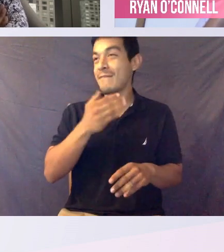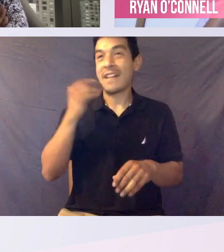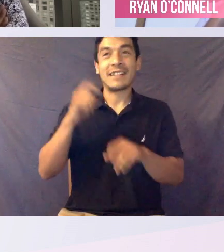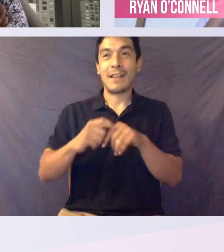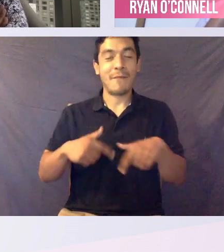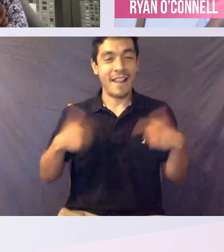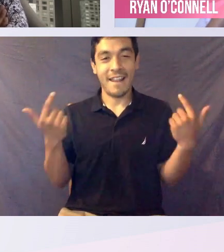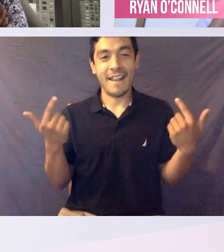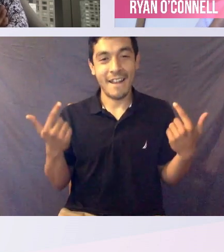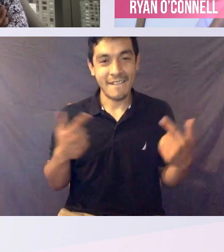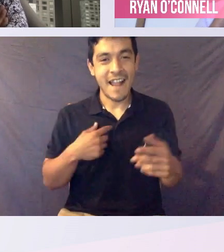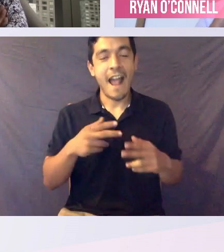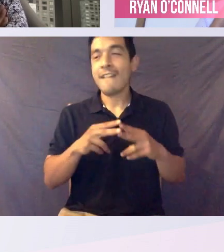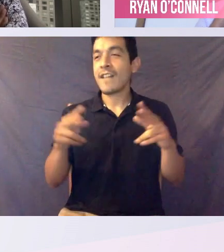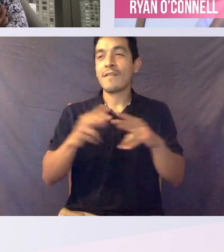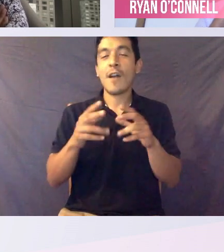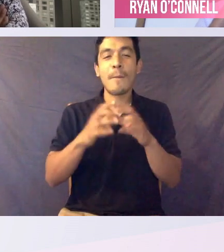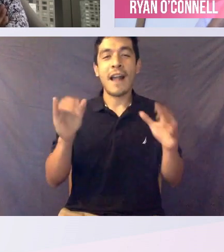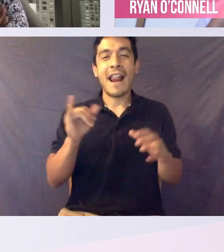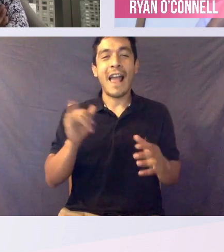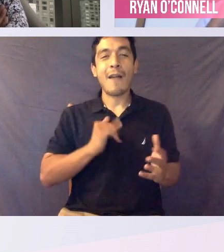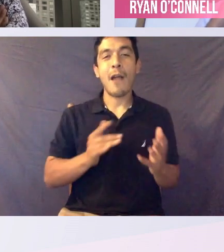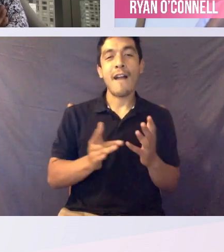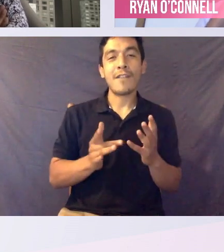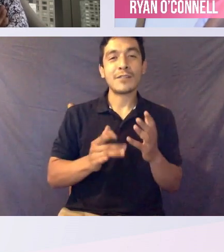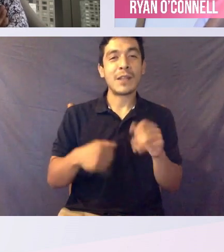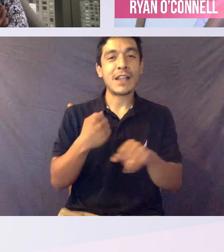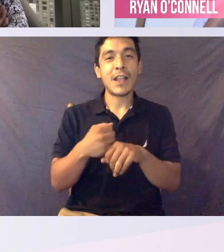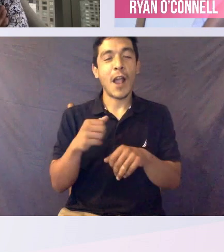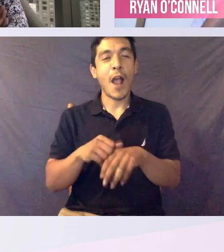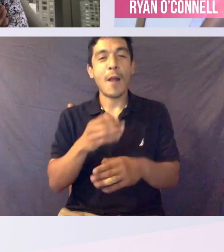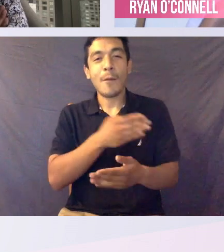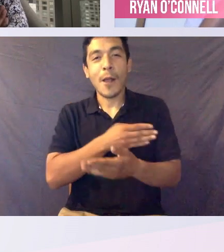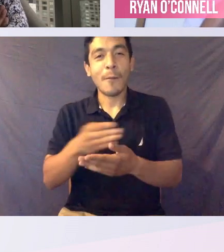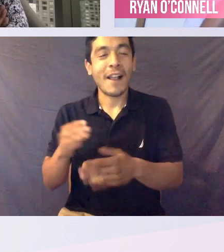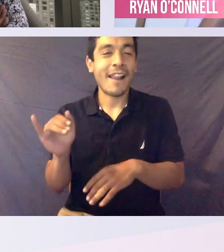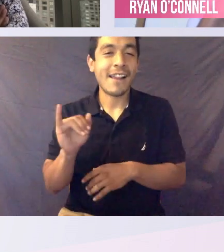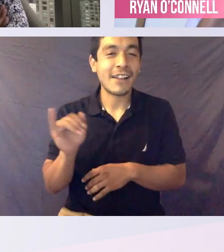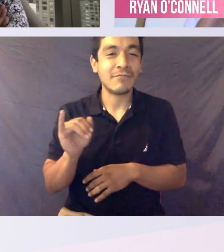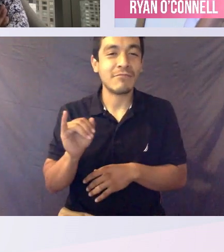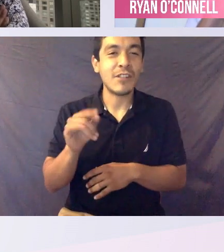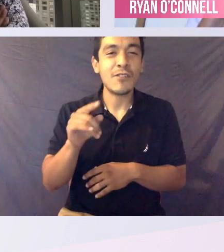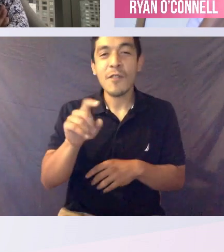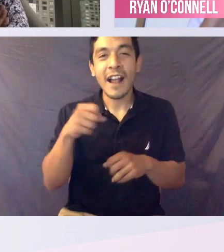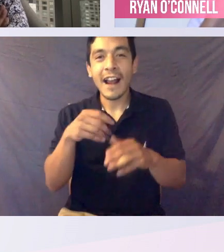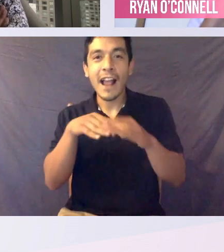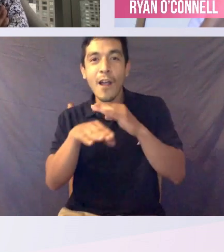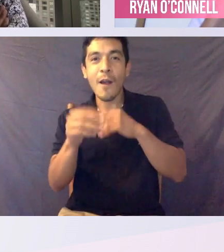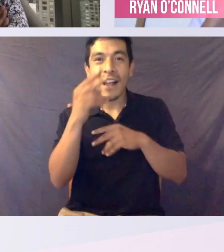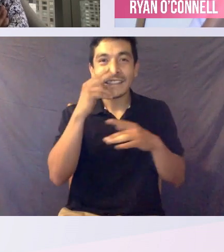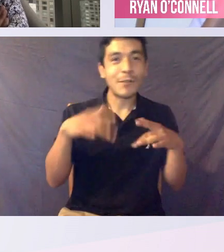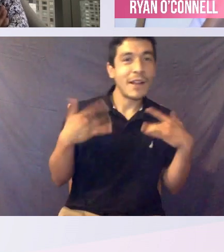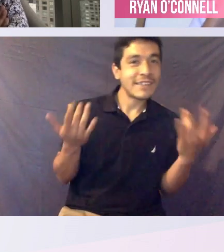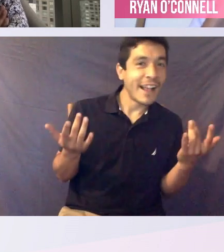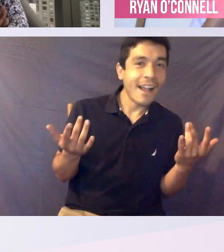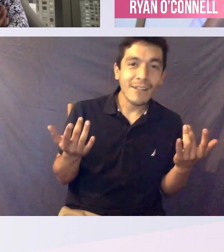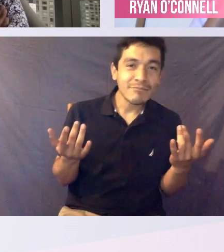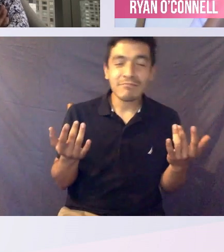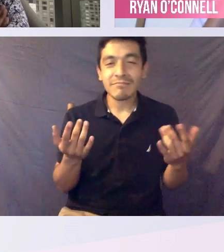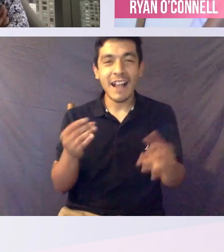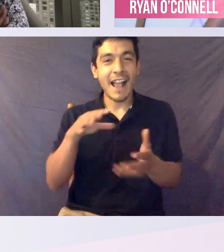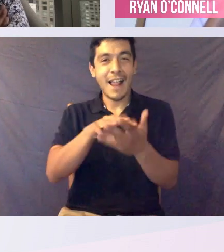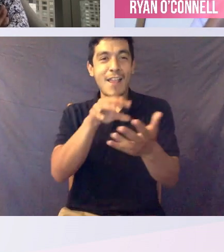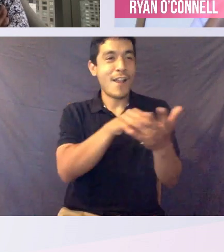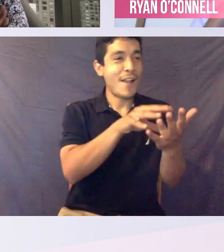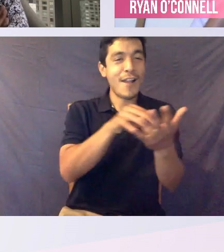I felt like it was very much like my freshman year of Broadway, where it's kind of like, you get to just like go in and see what's up and learn